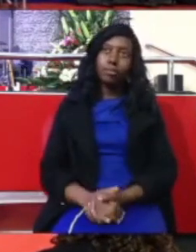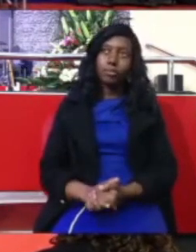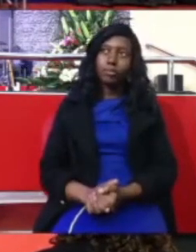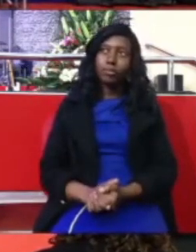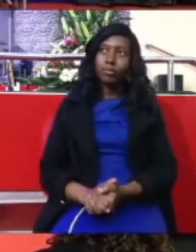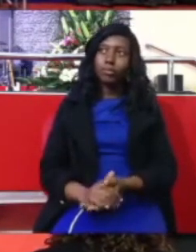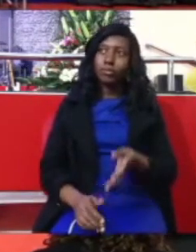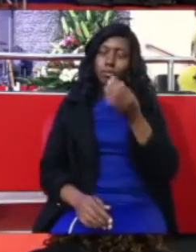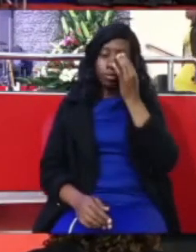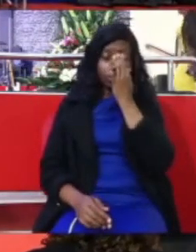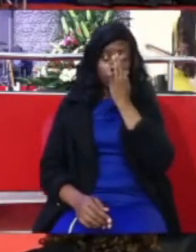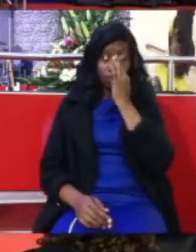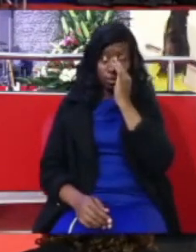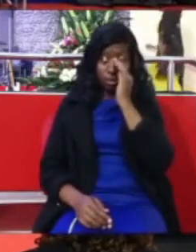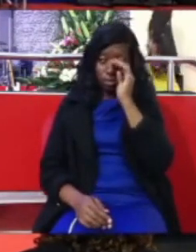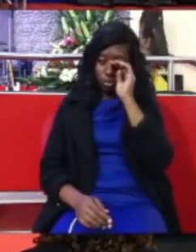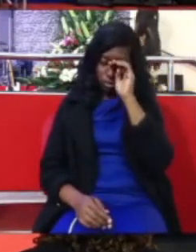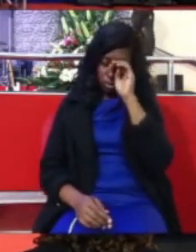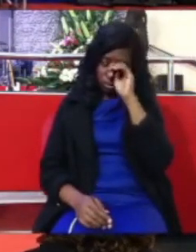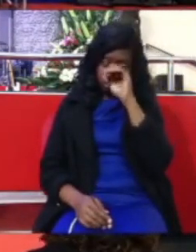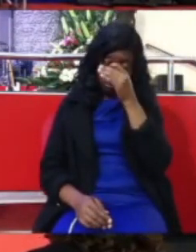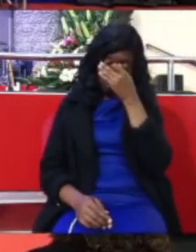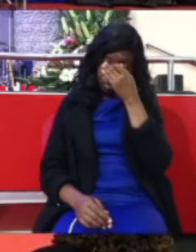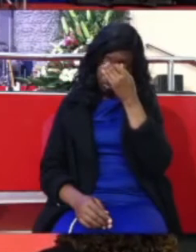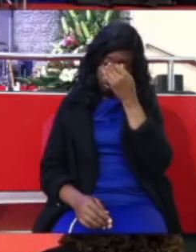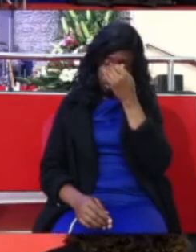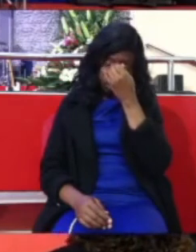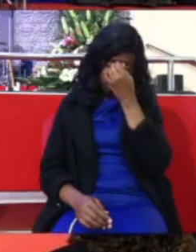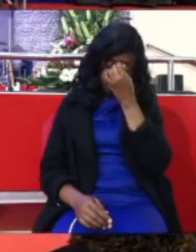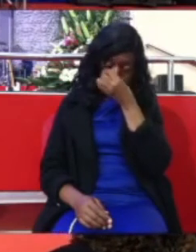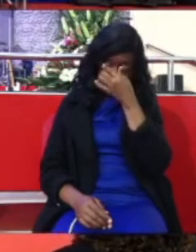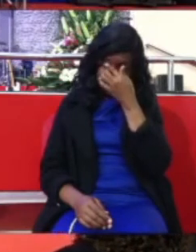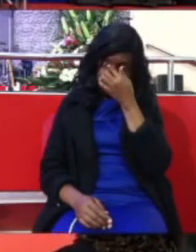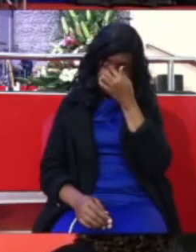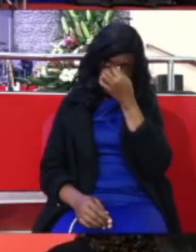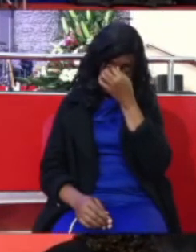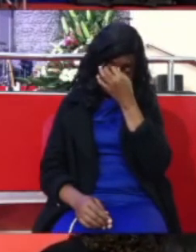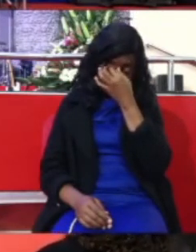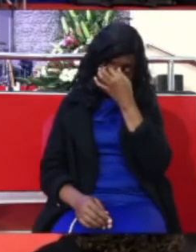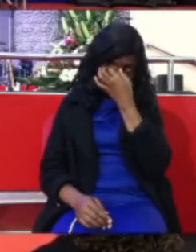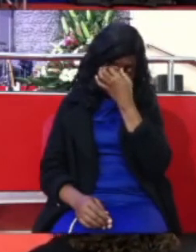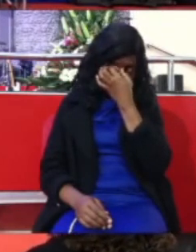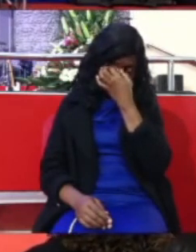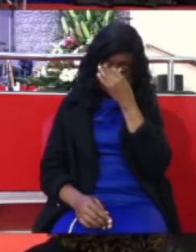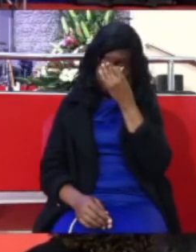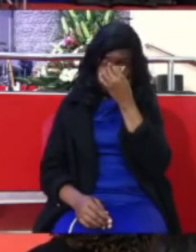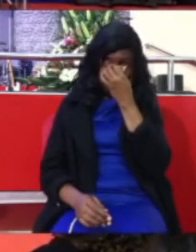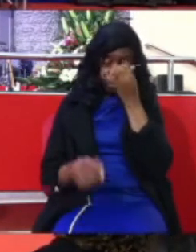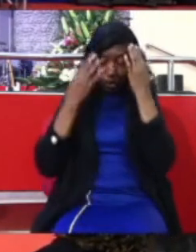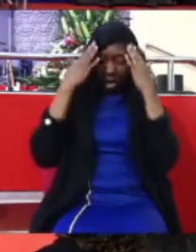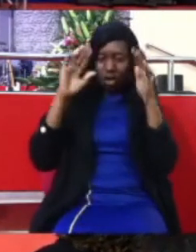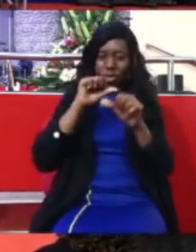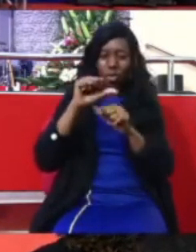Just lift your voice and tell him, "I don't know where you're launching deeper. I only know where I am launching deeper. I don't know about you, but